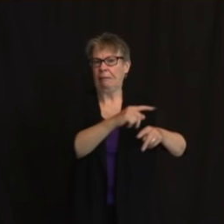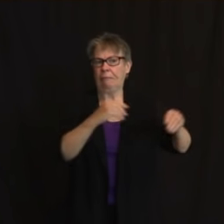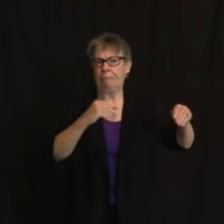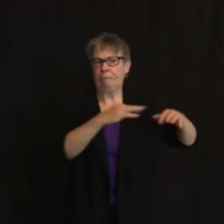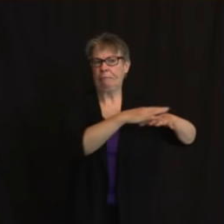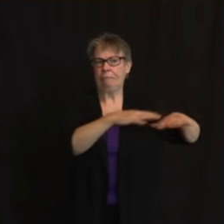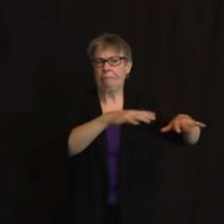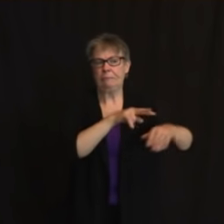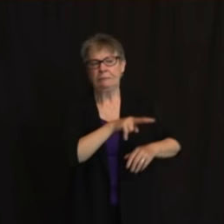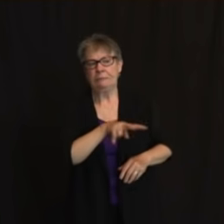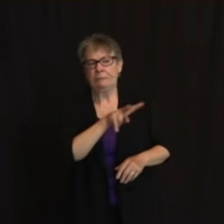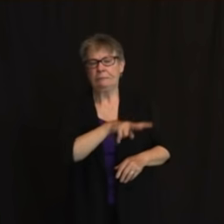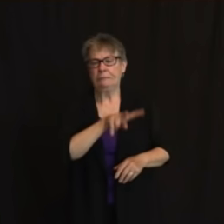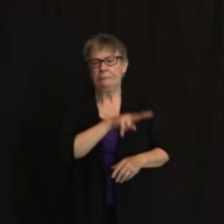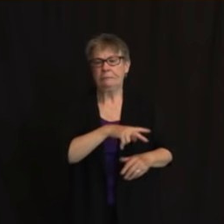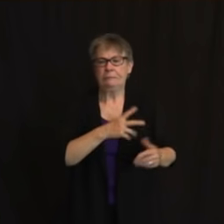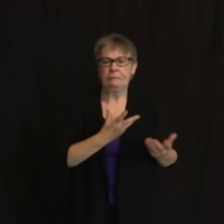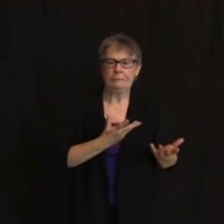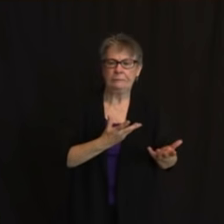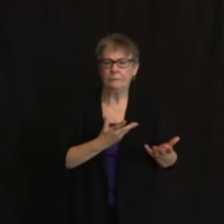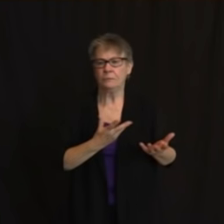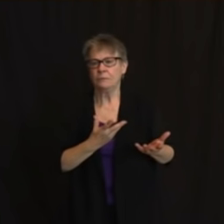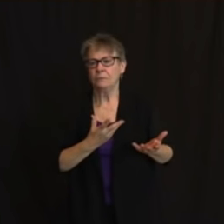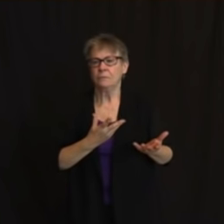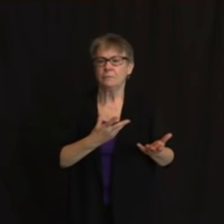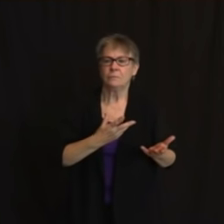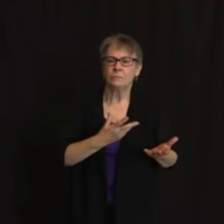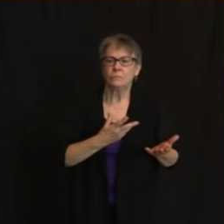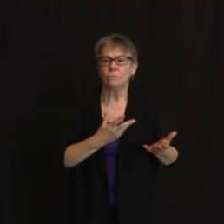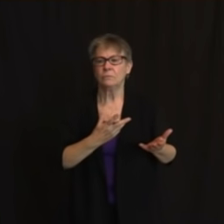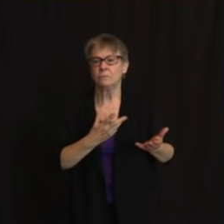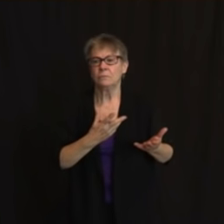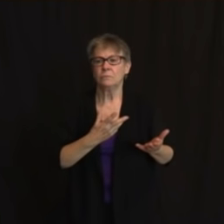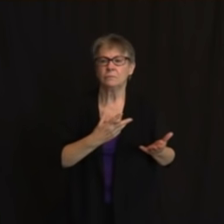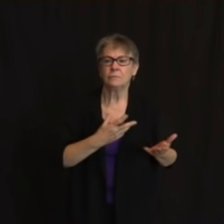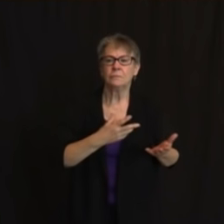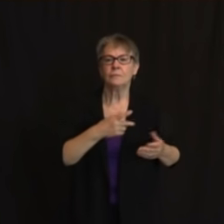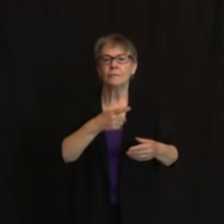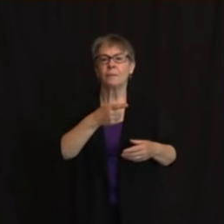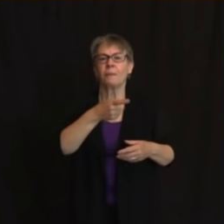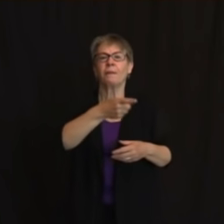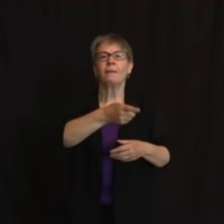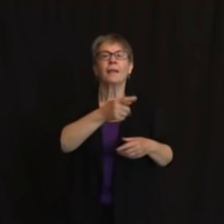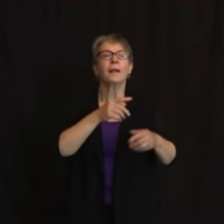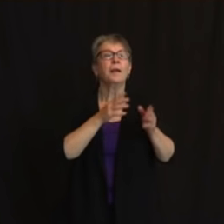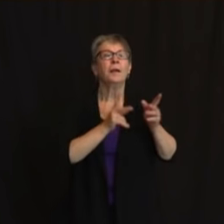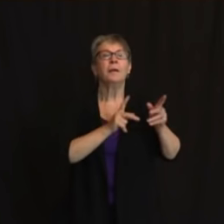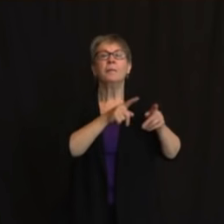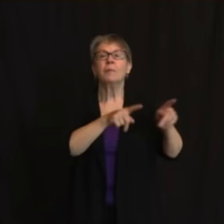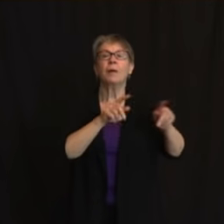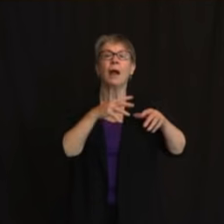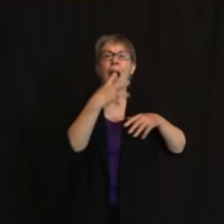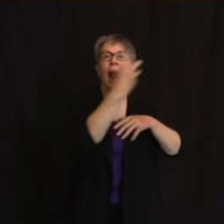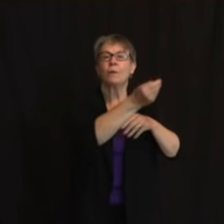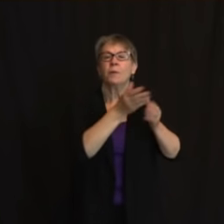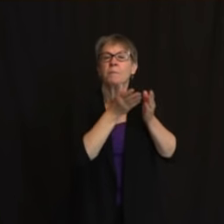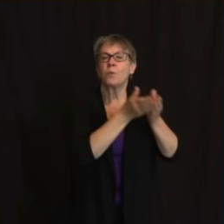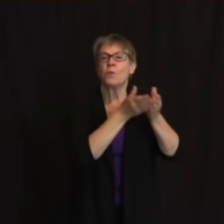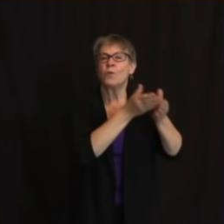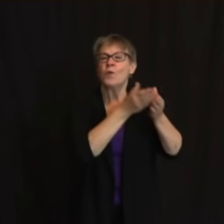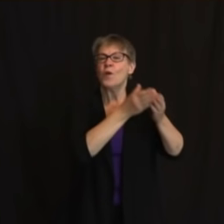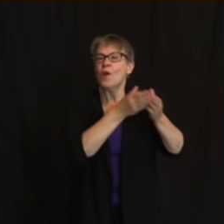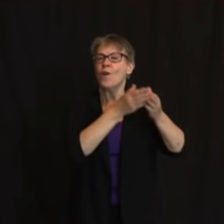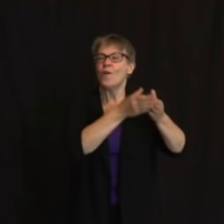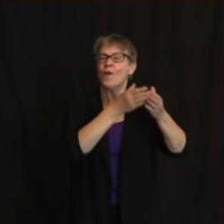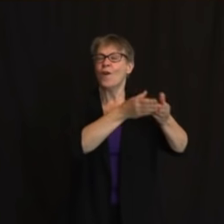recreational boating was kind of through the roof. I also had a call yesterday morning with all police chiefs from the